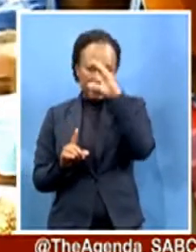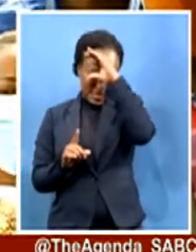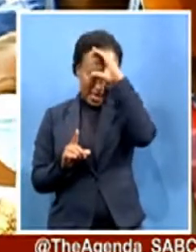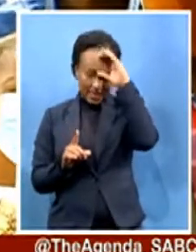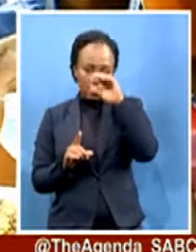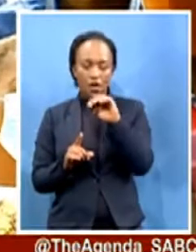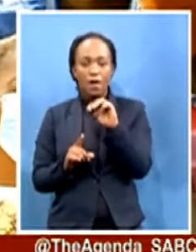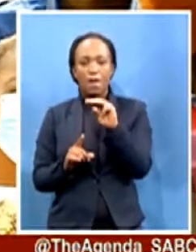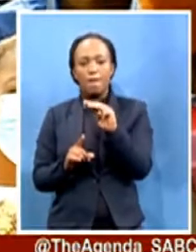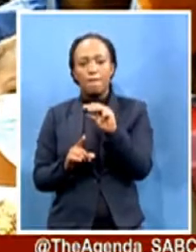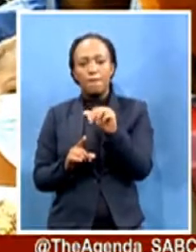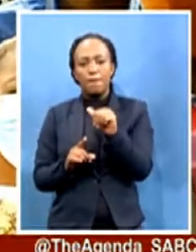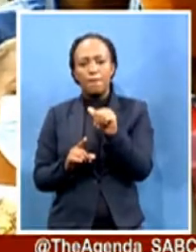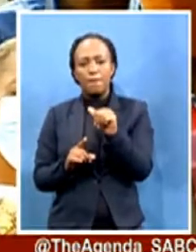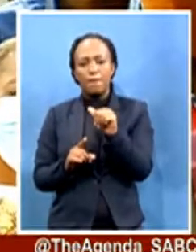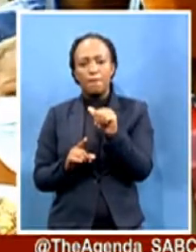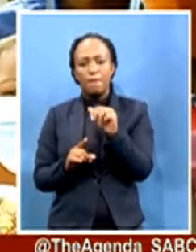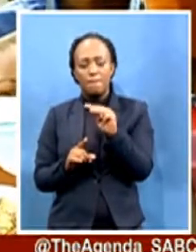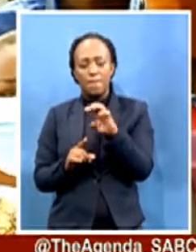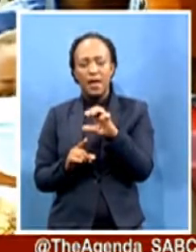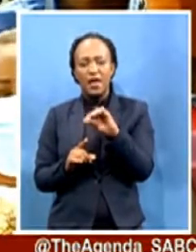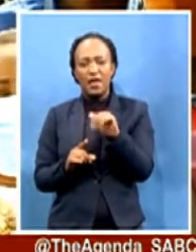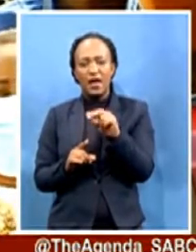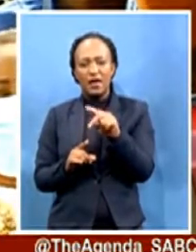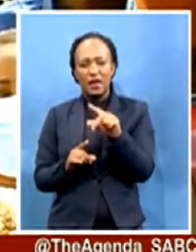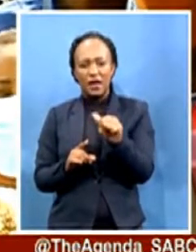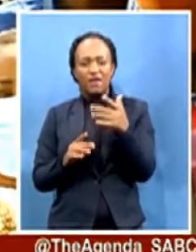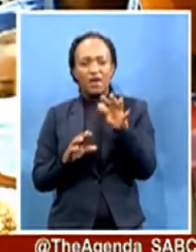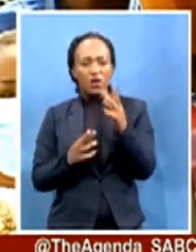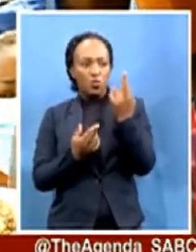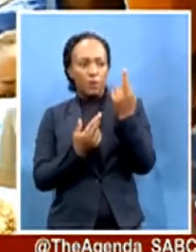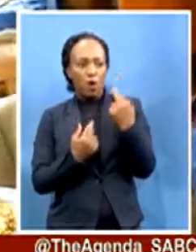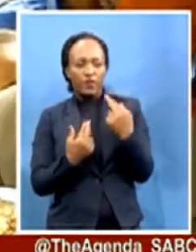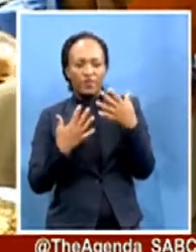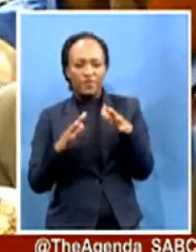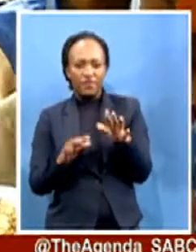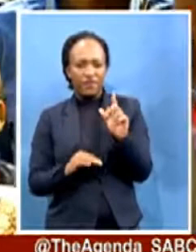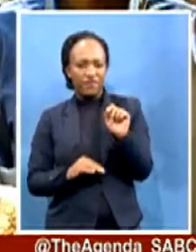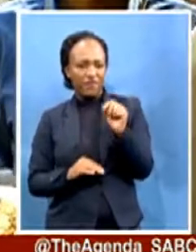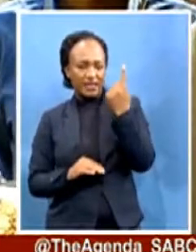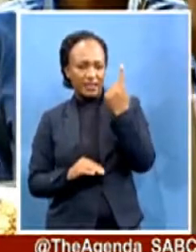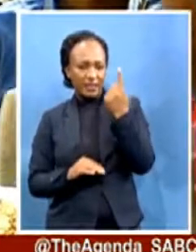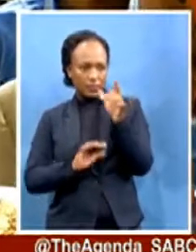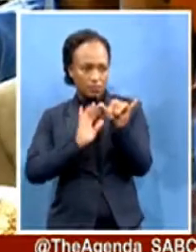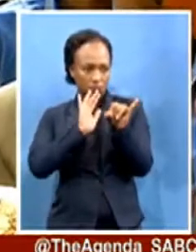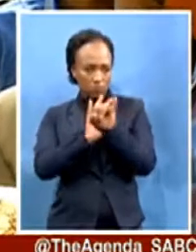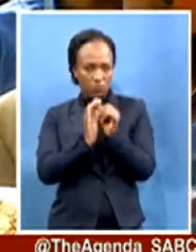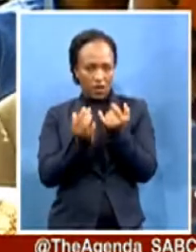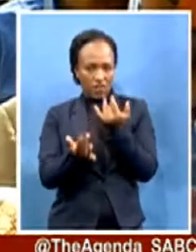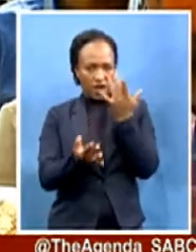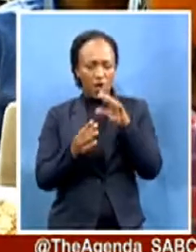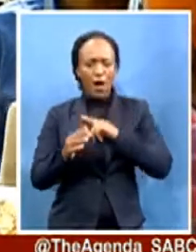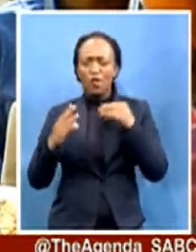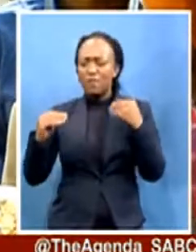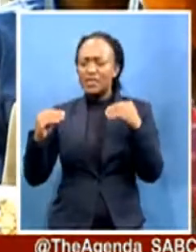given us an account to have, firstly, to detect the fire when you're busy with other things. That I commend